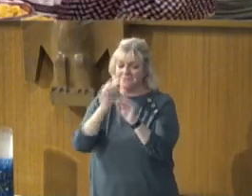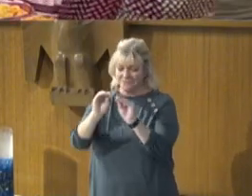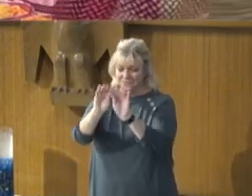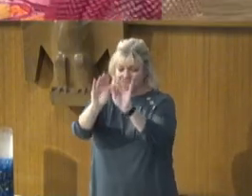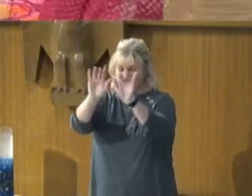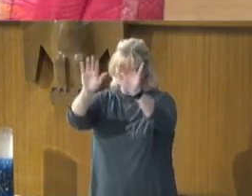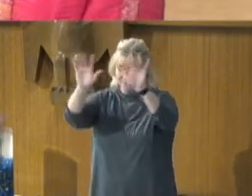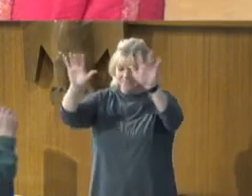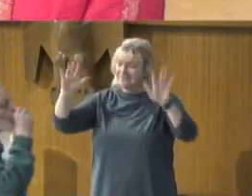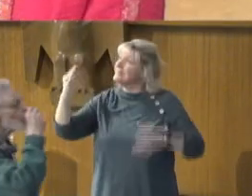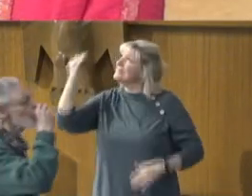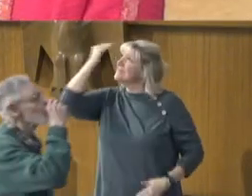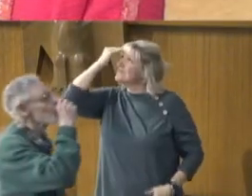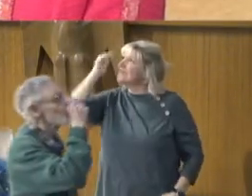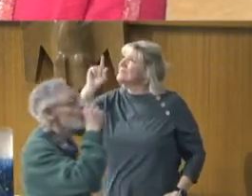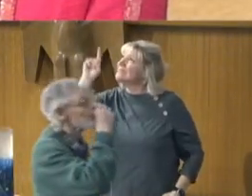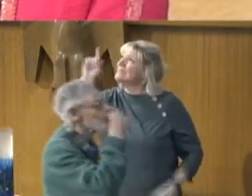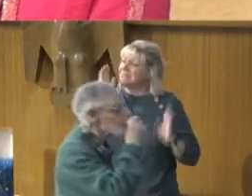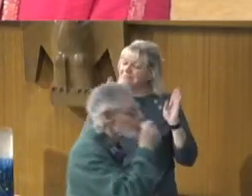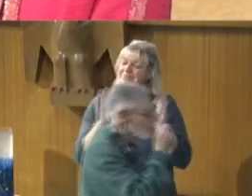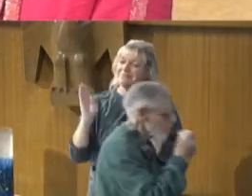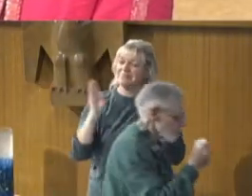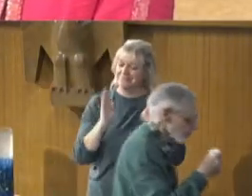you're up to something,